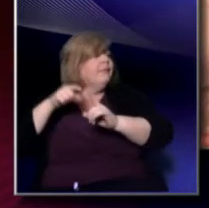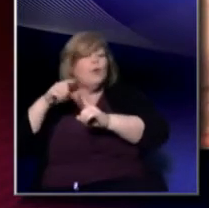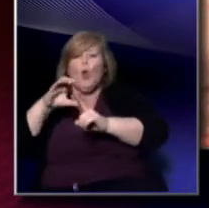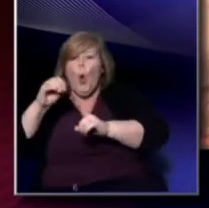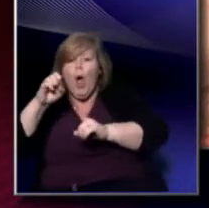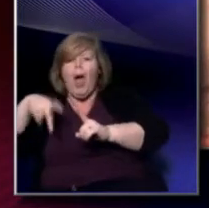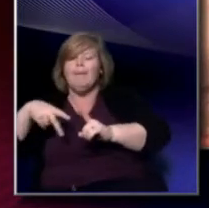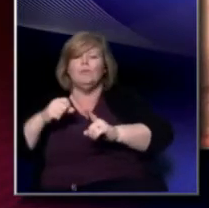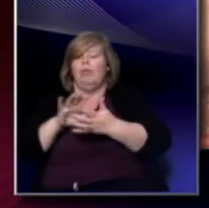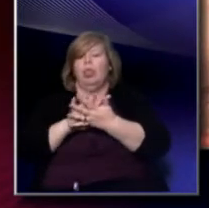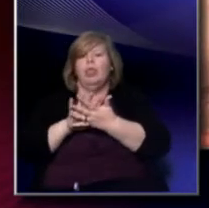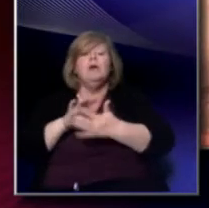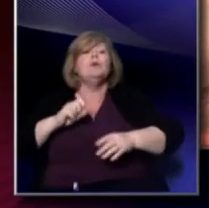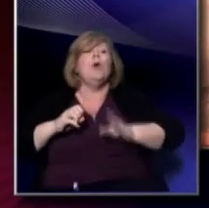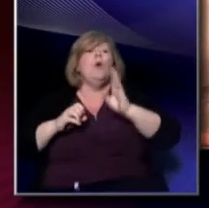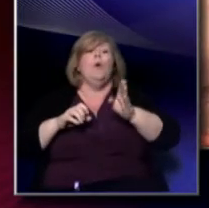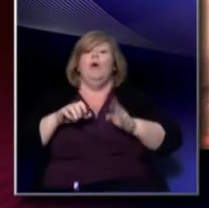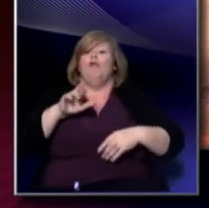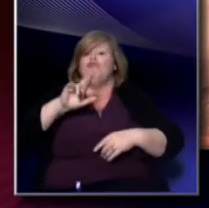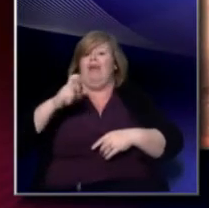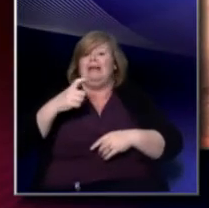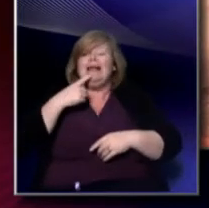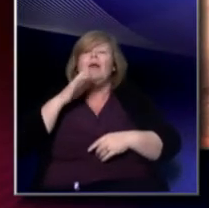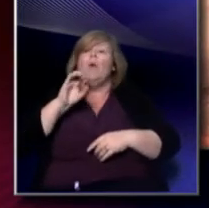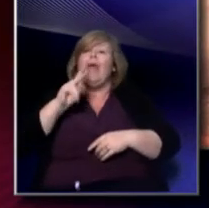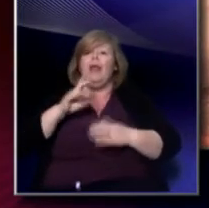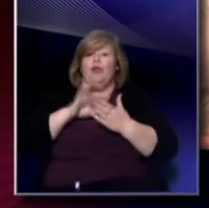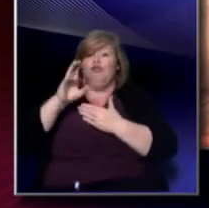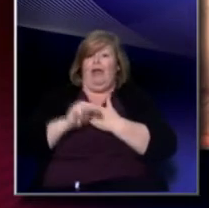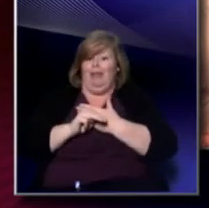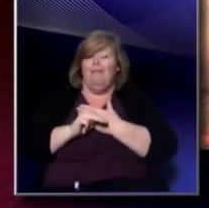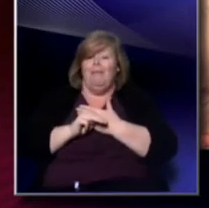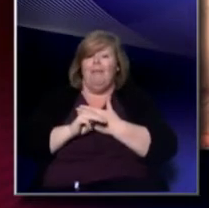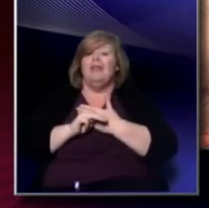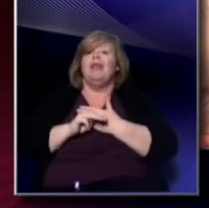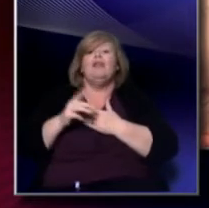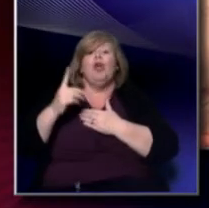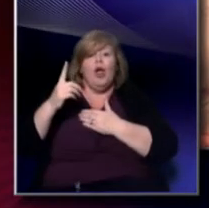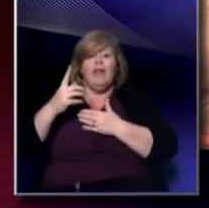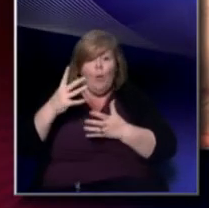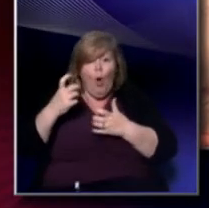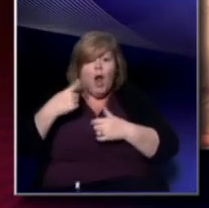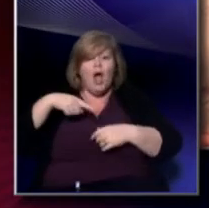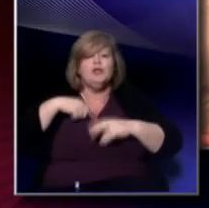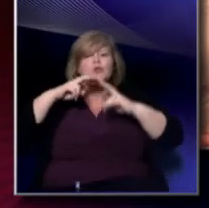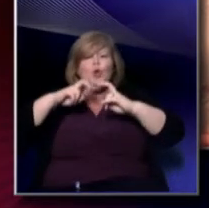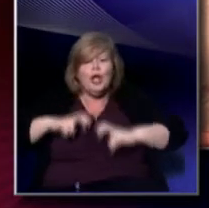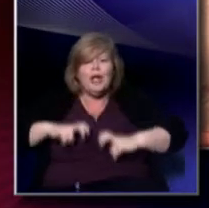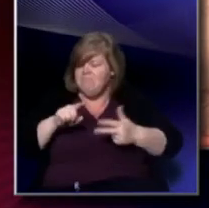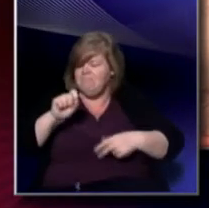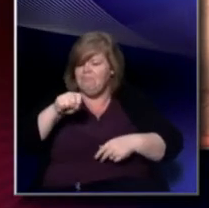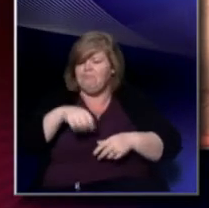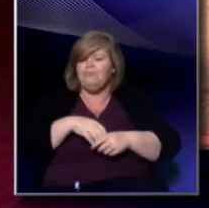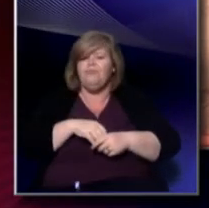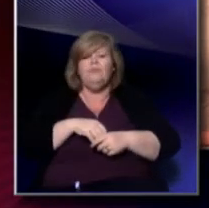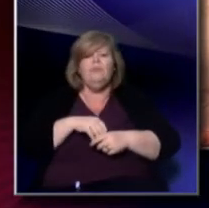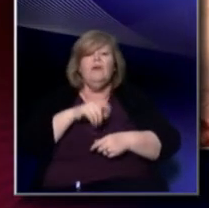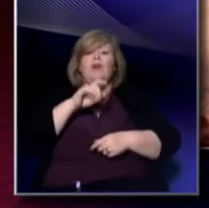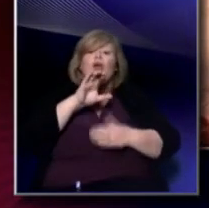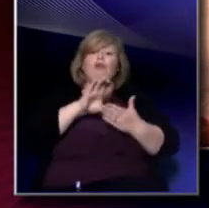is asking us to look into is in math and language arts. And so it's going to be